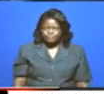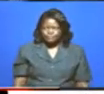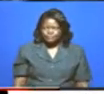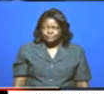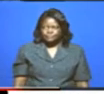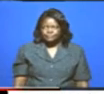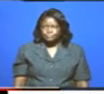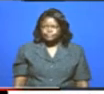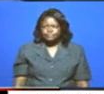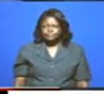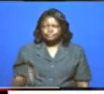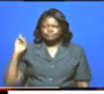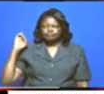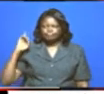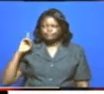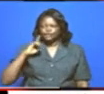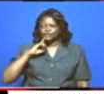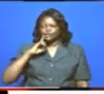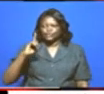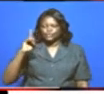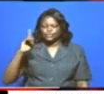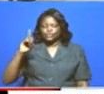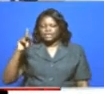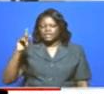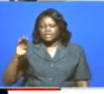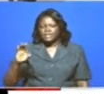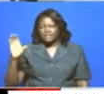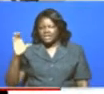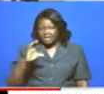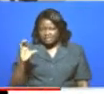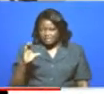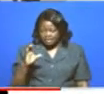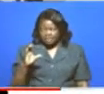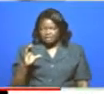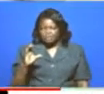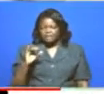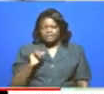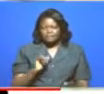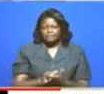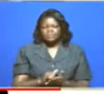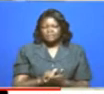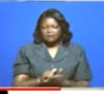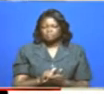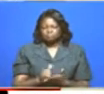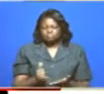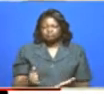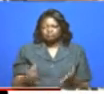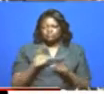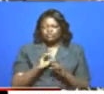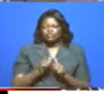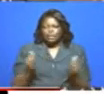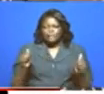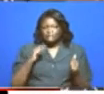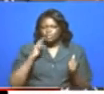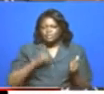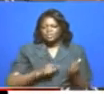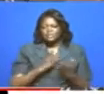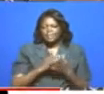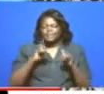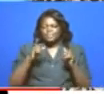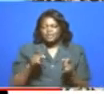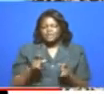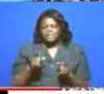Magoha assuring KCSE candidates of an even competition ground as he rubbished some media reports that claim some papers of the ongoing exams